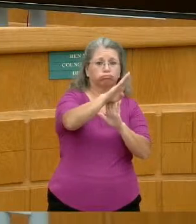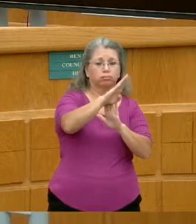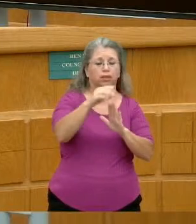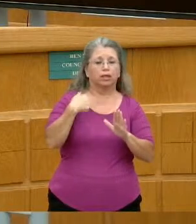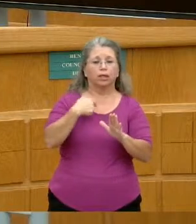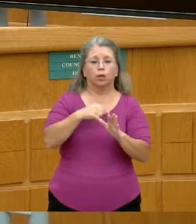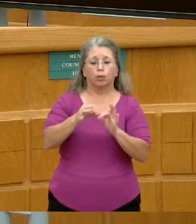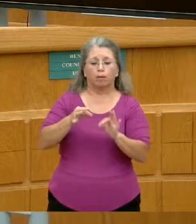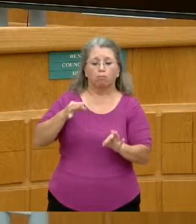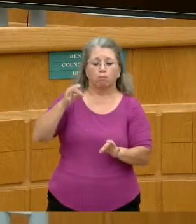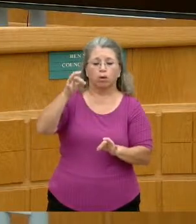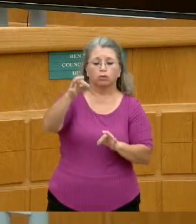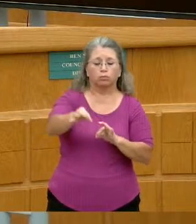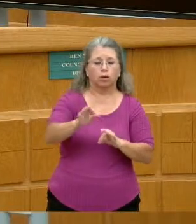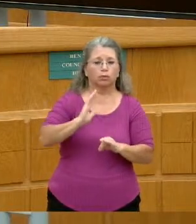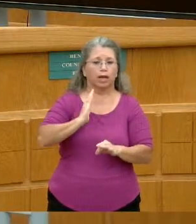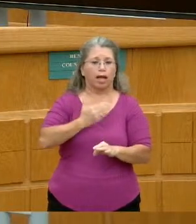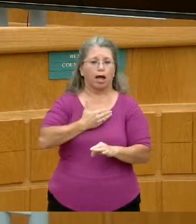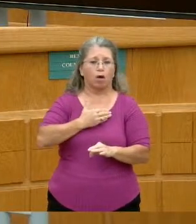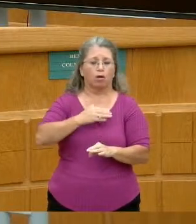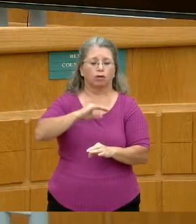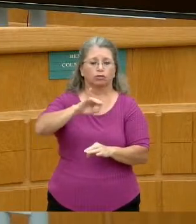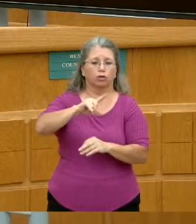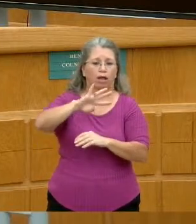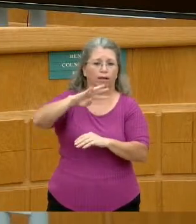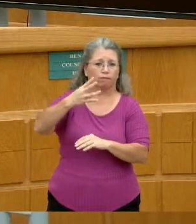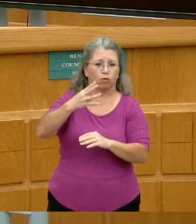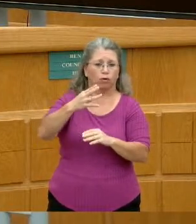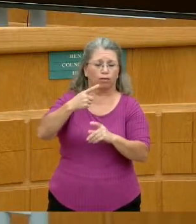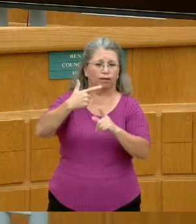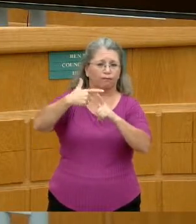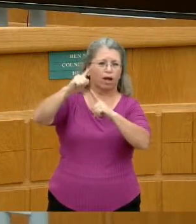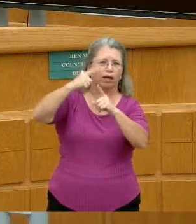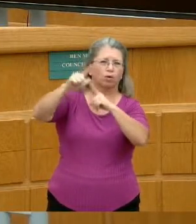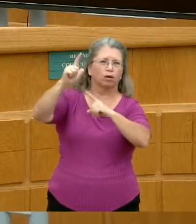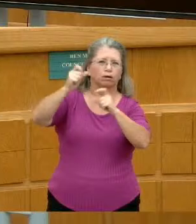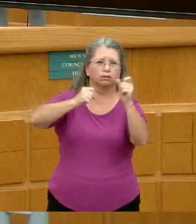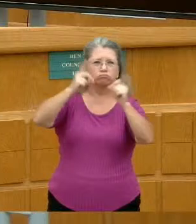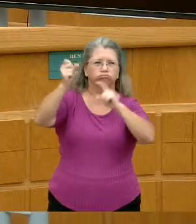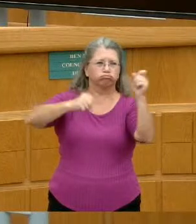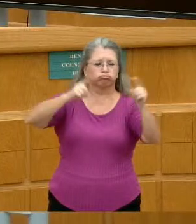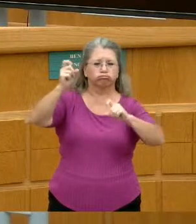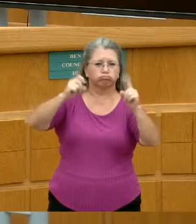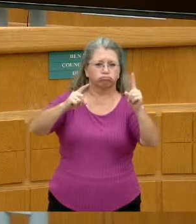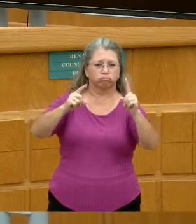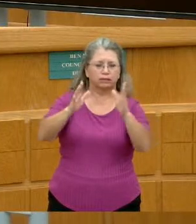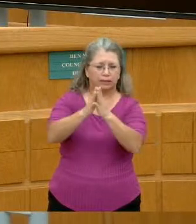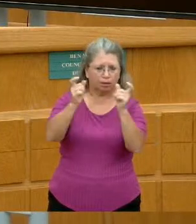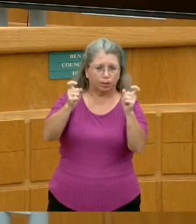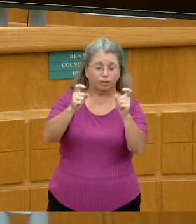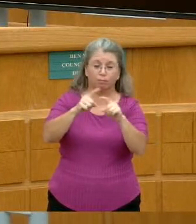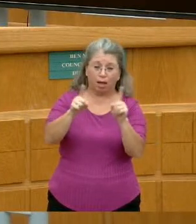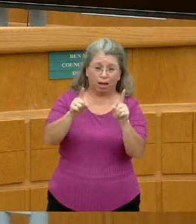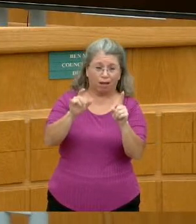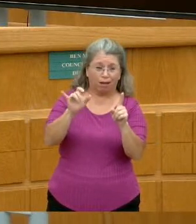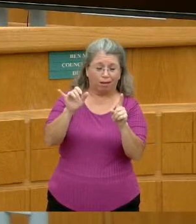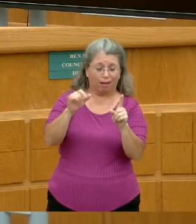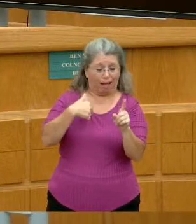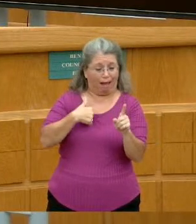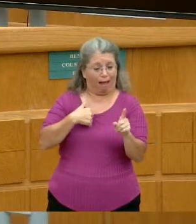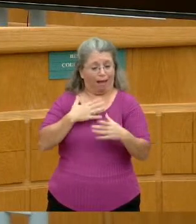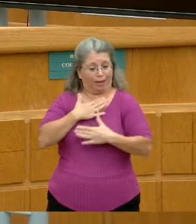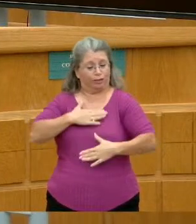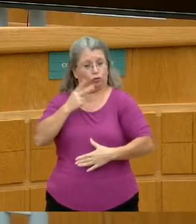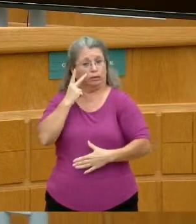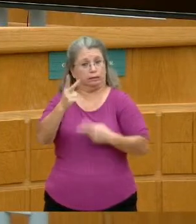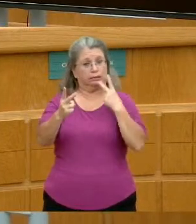postponed our 4th of July live fireworks celebration. But if you're like I am, you like to see fireworks on the 4th of July.